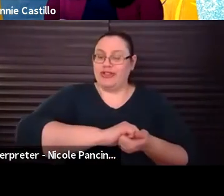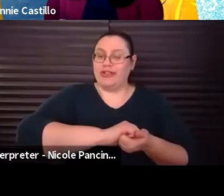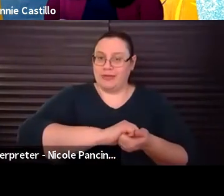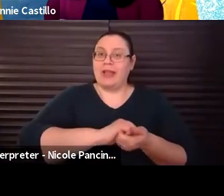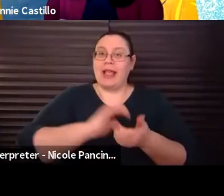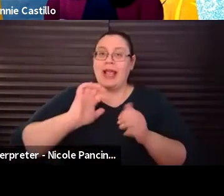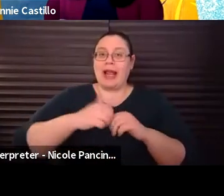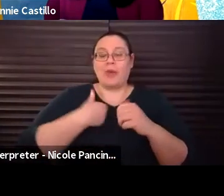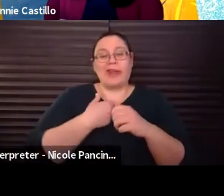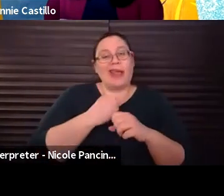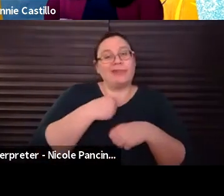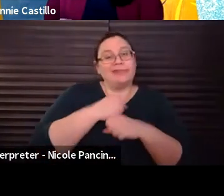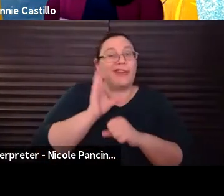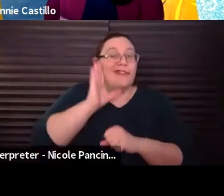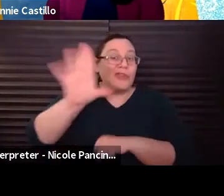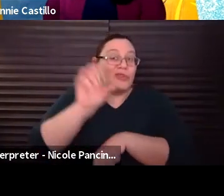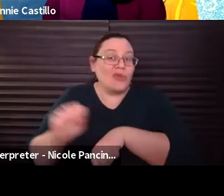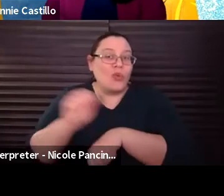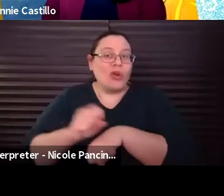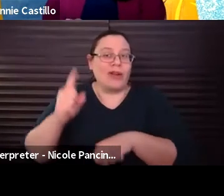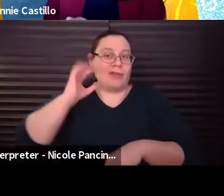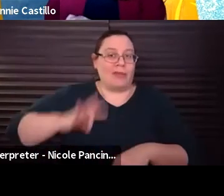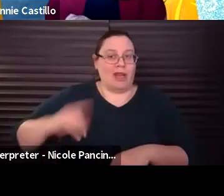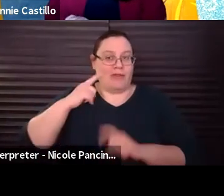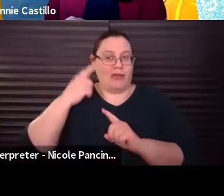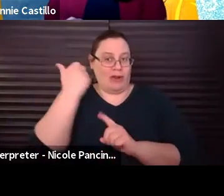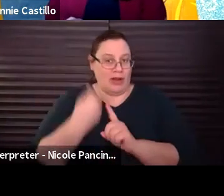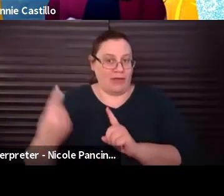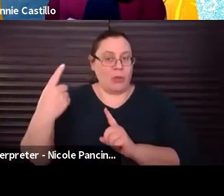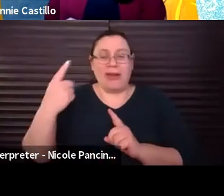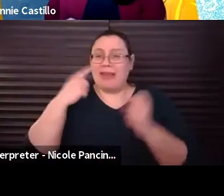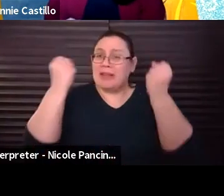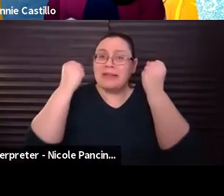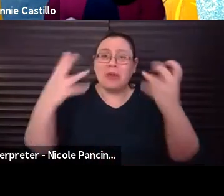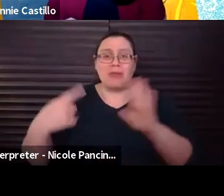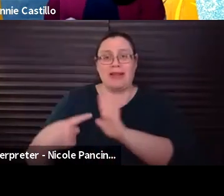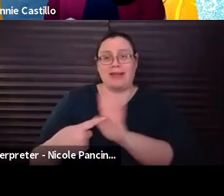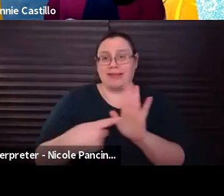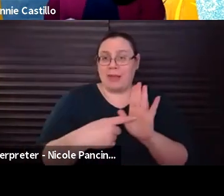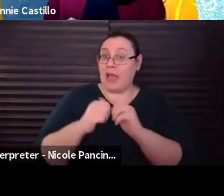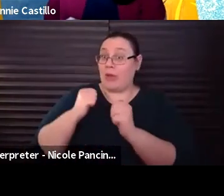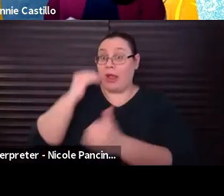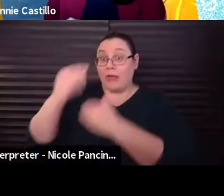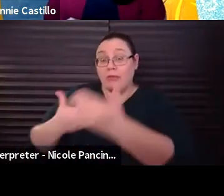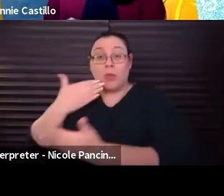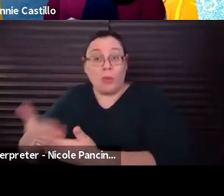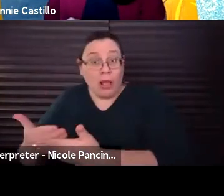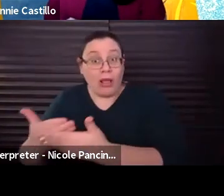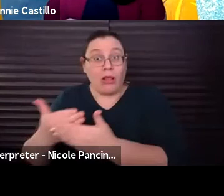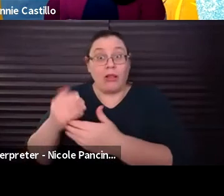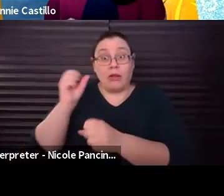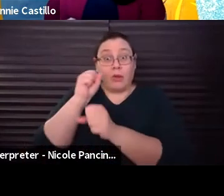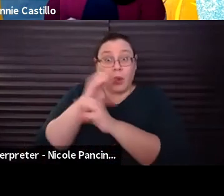can craft a future of work that will benefit everyone. And I think there's so many examples of how this can go well, where workers are brought to the